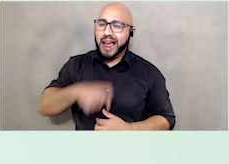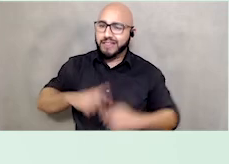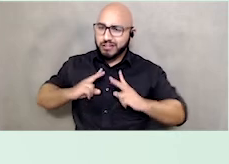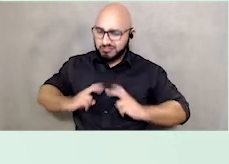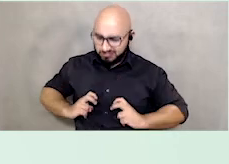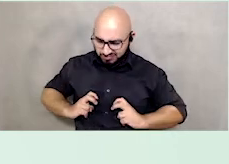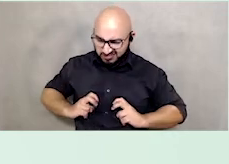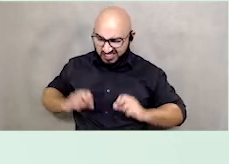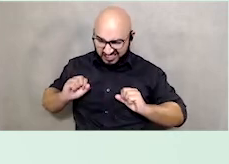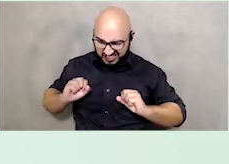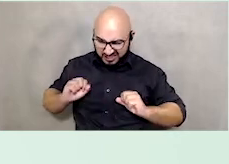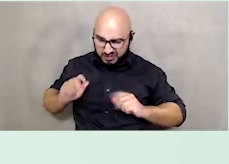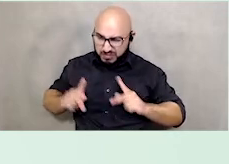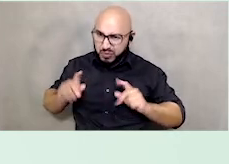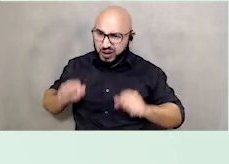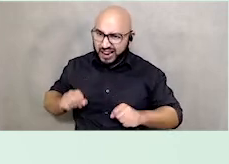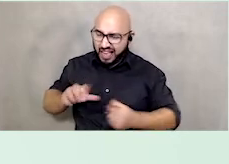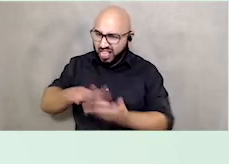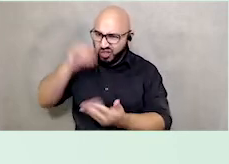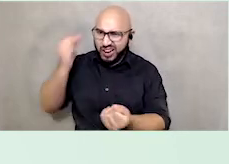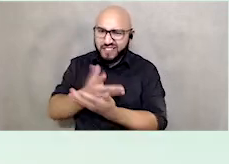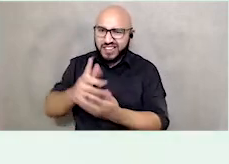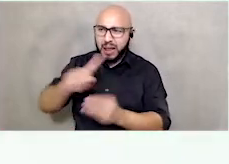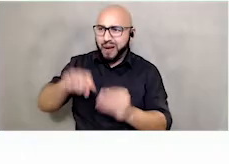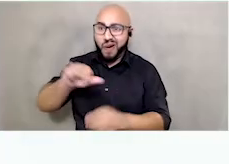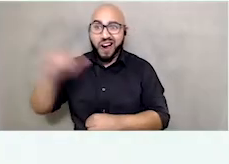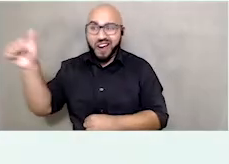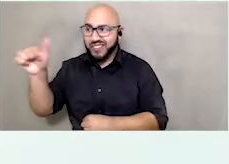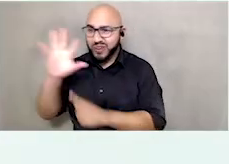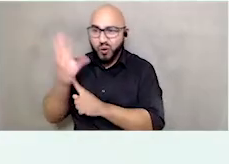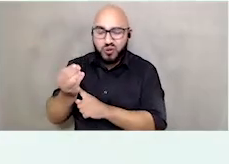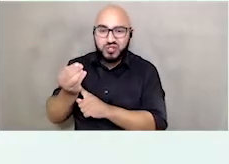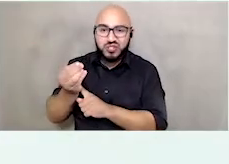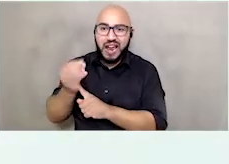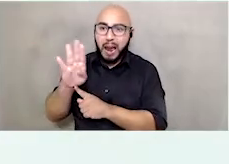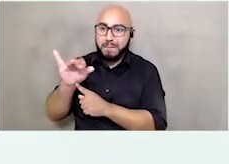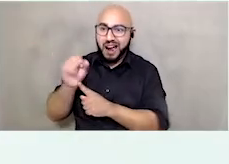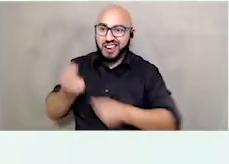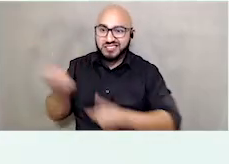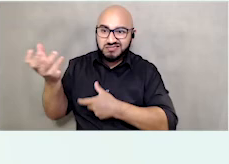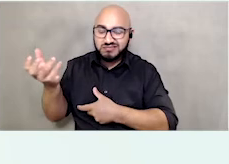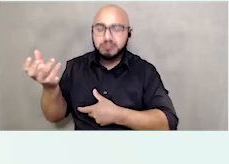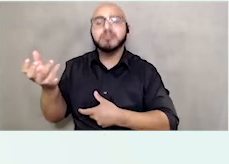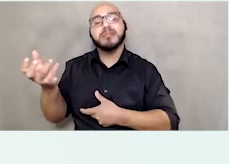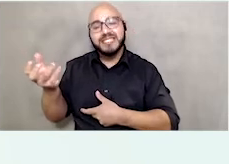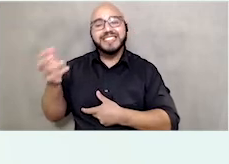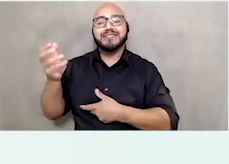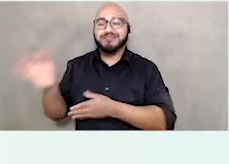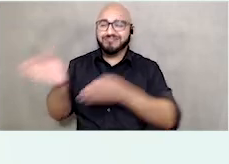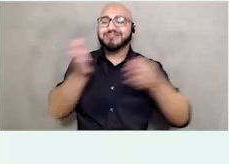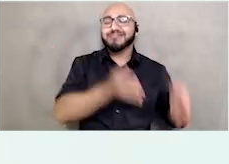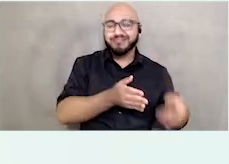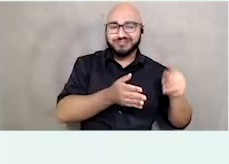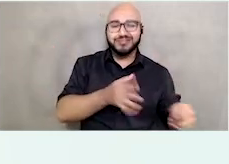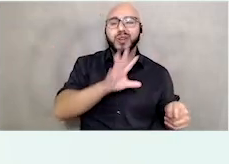learn everything about other cultures and become completely bias-free? That's where cultural humility comes in. To